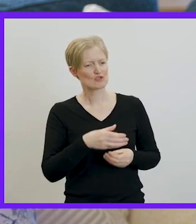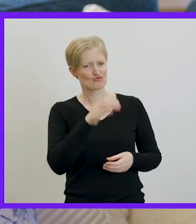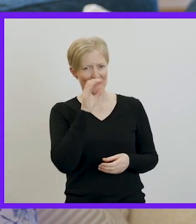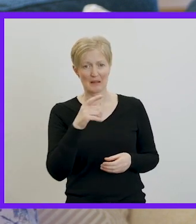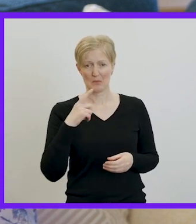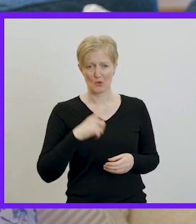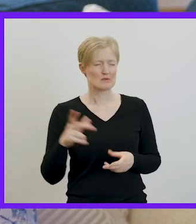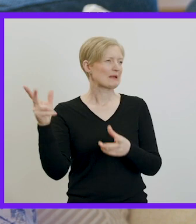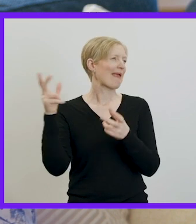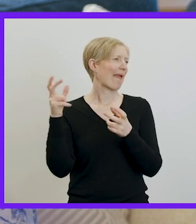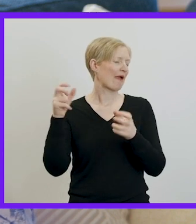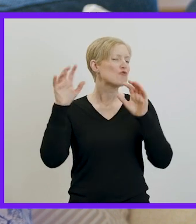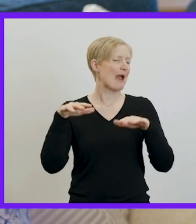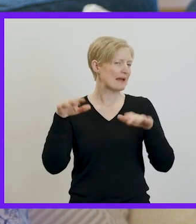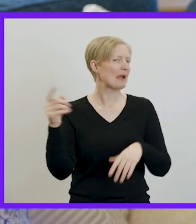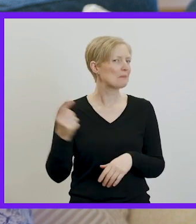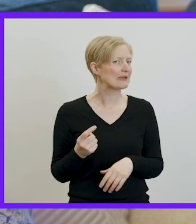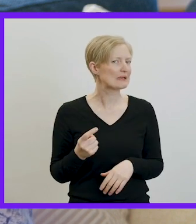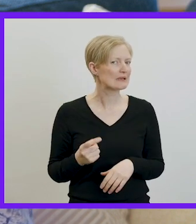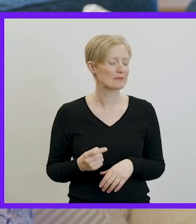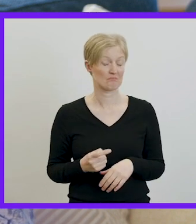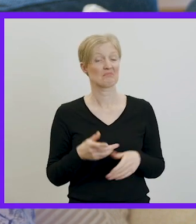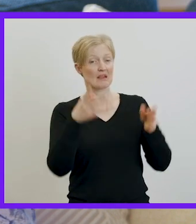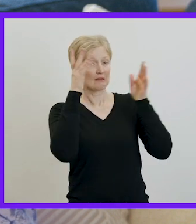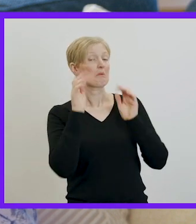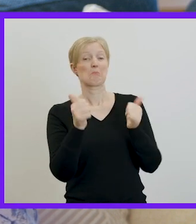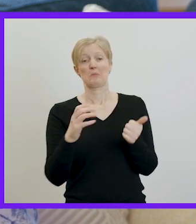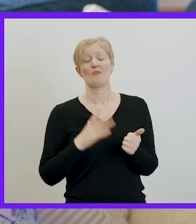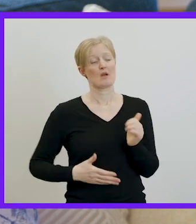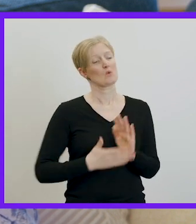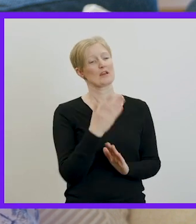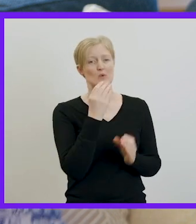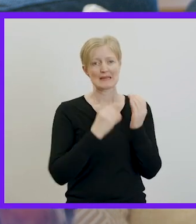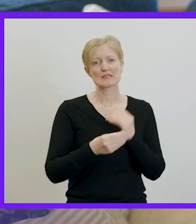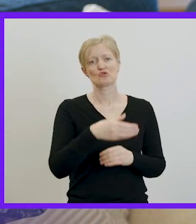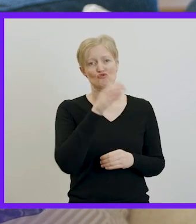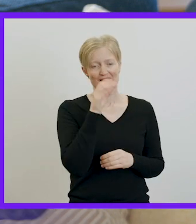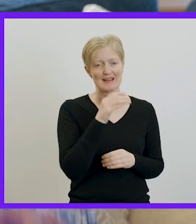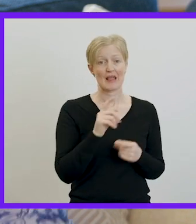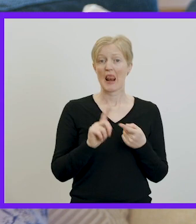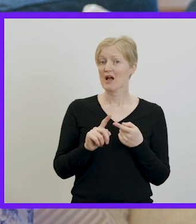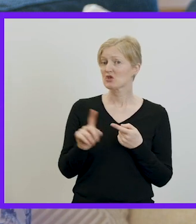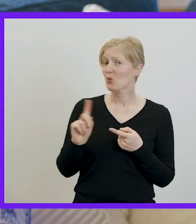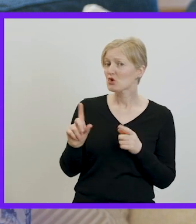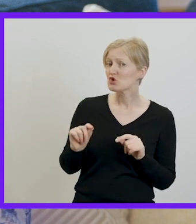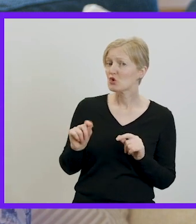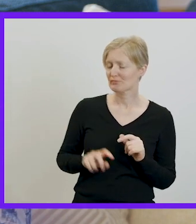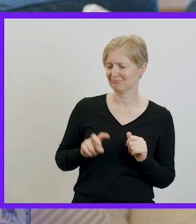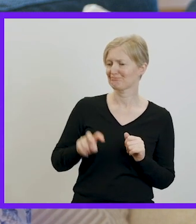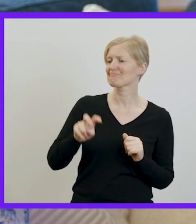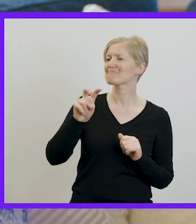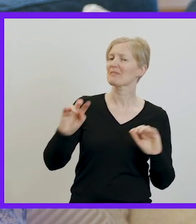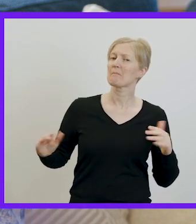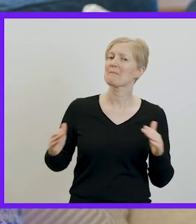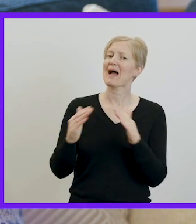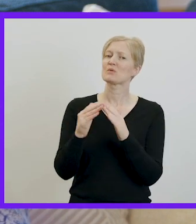drink, for there is a sound of heavy rain. So King Ahab went off to eat and drink. And listen to what Elijah did. He went to the